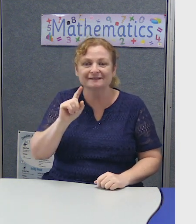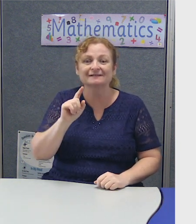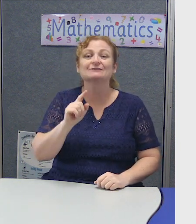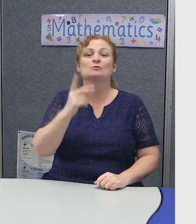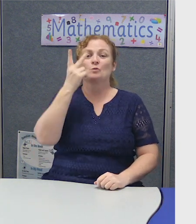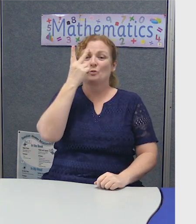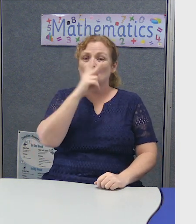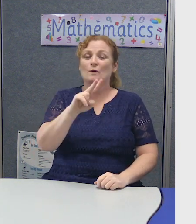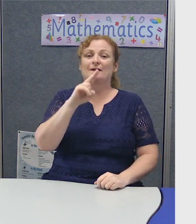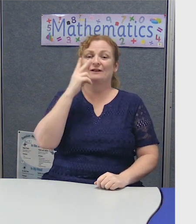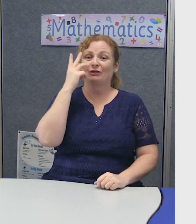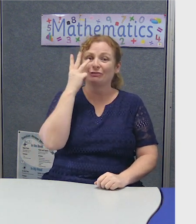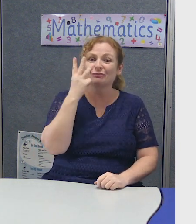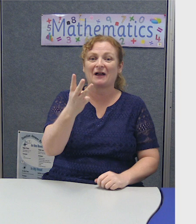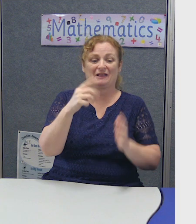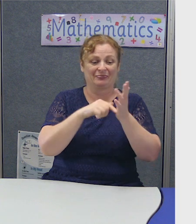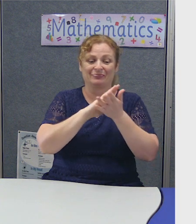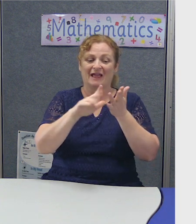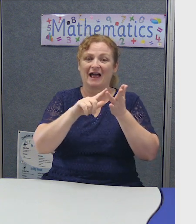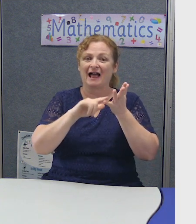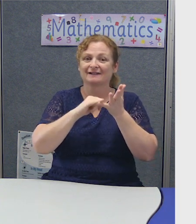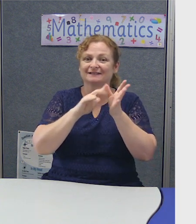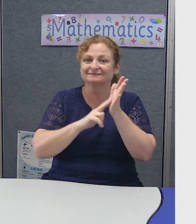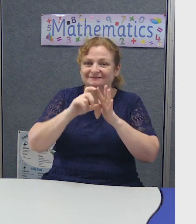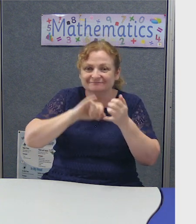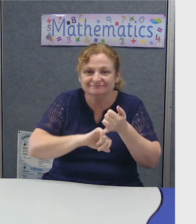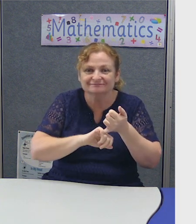It shows 23 thousands,